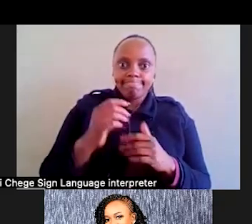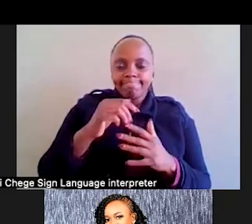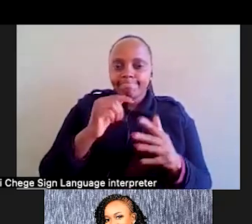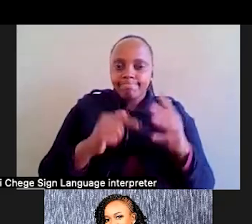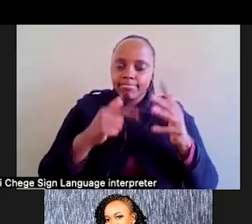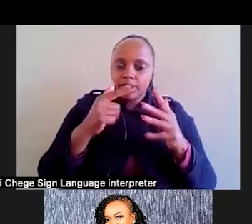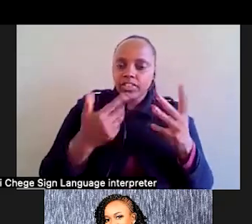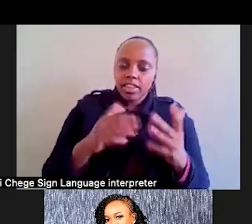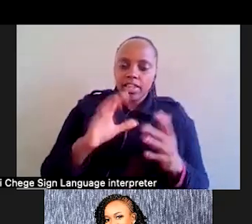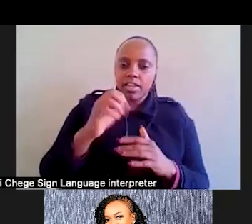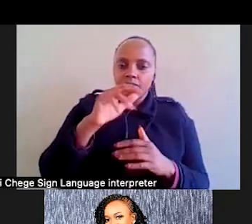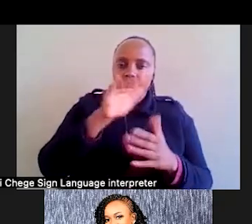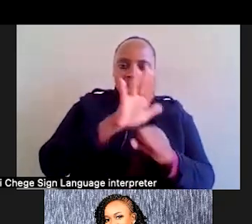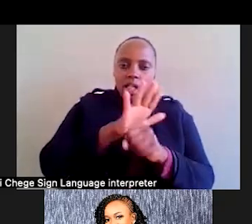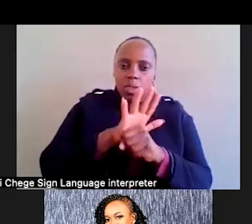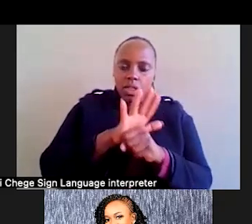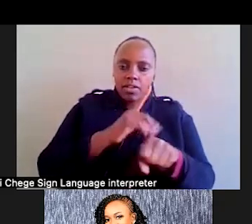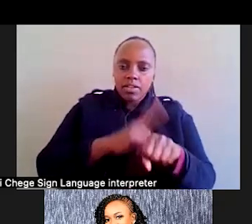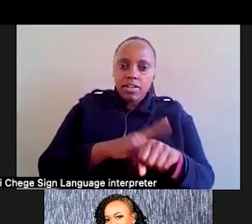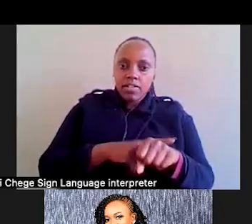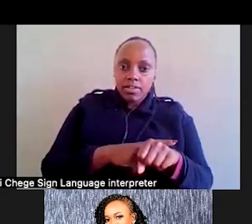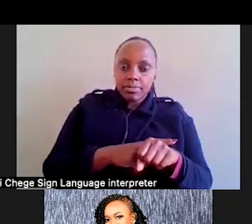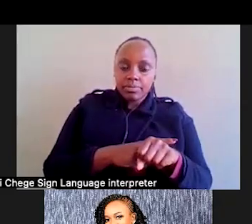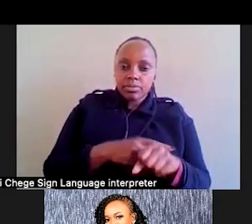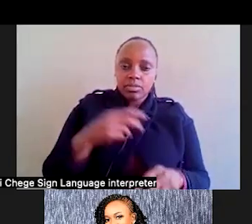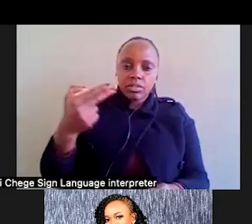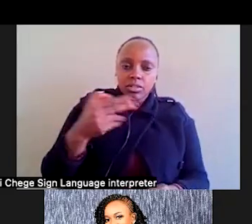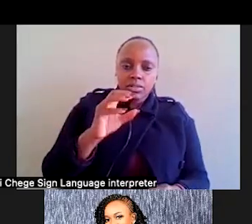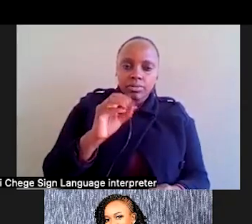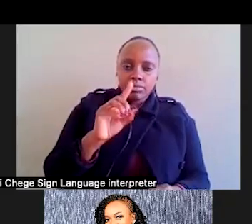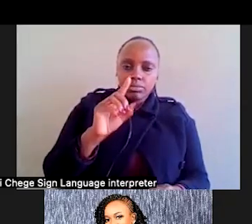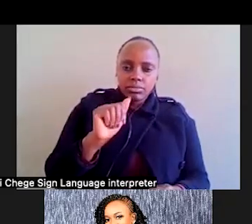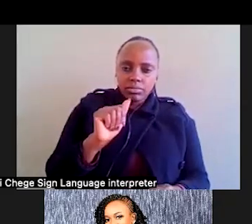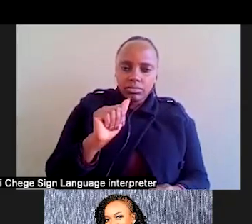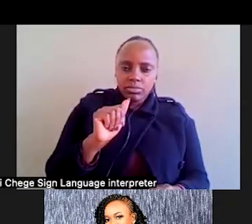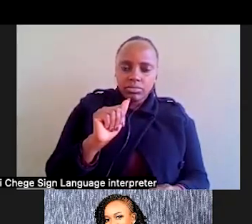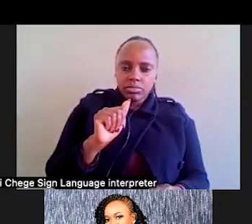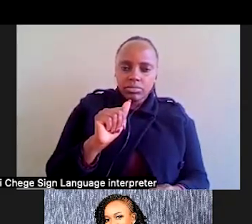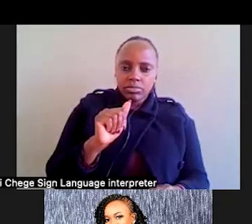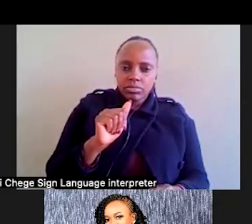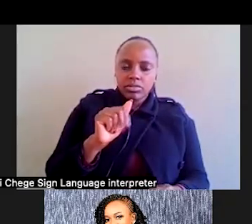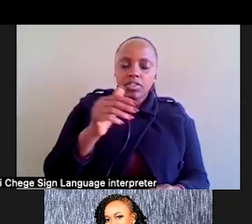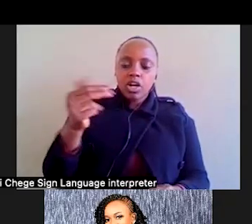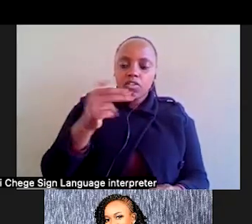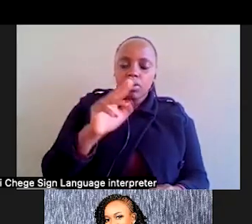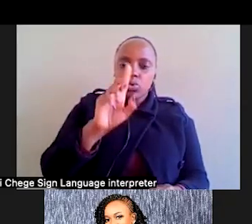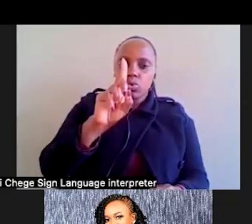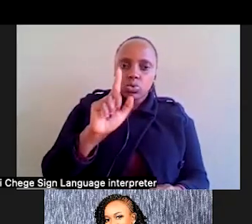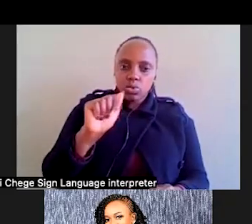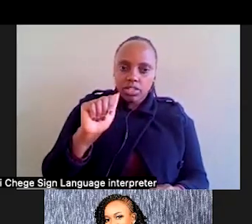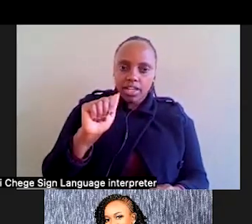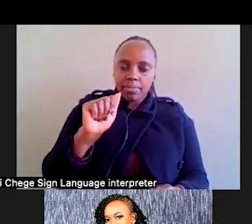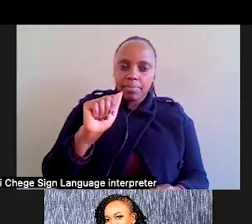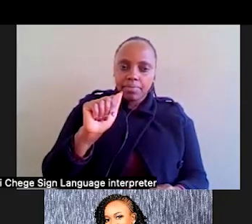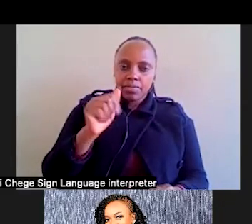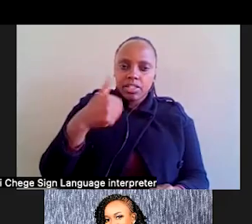chat. Mostly in Let the me chat. answer to Huda Jacob. Yes. Thank you so much. And we have